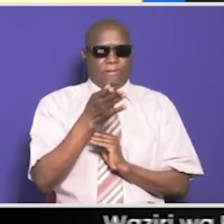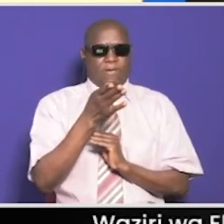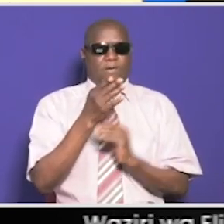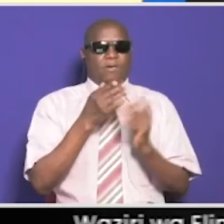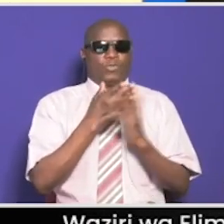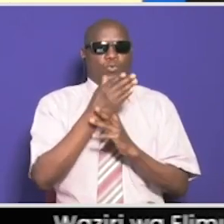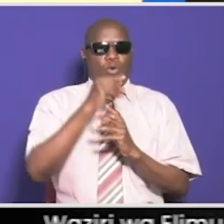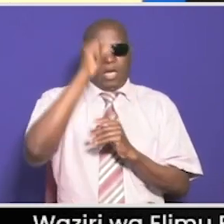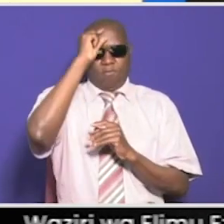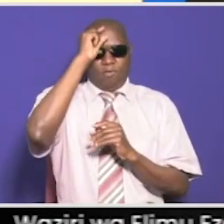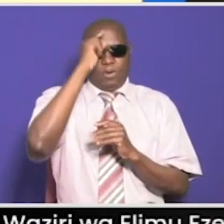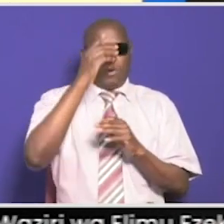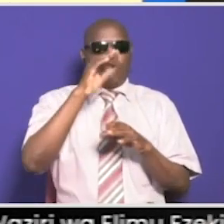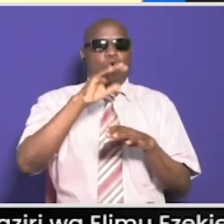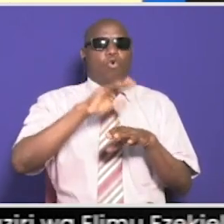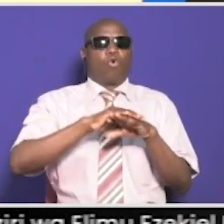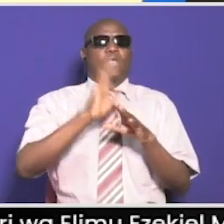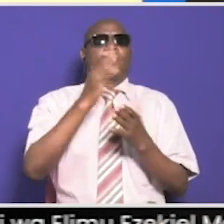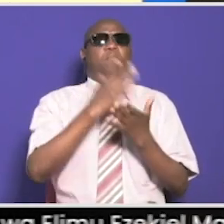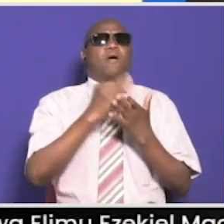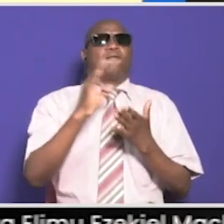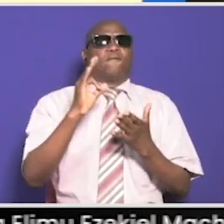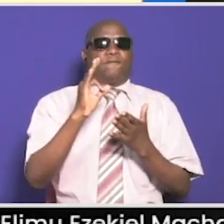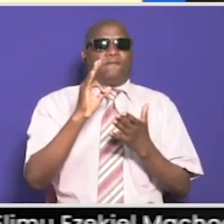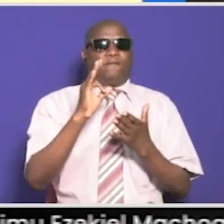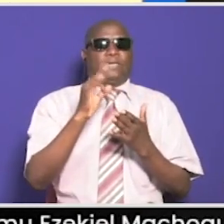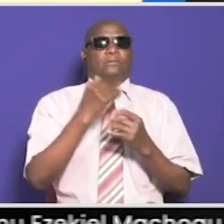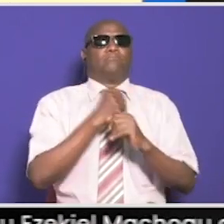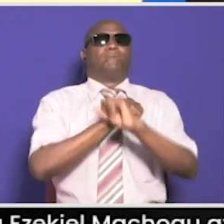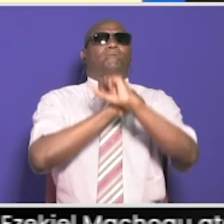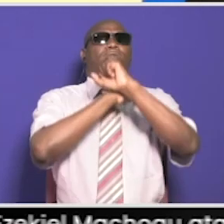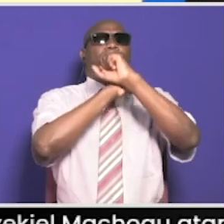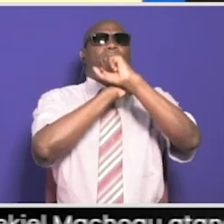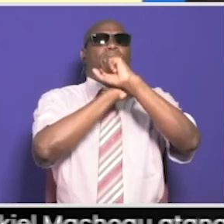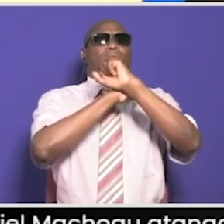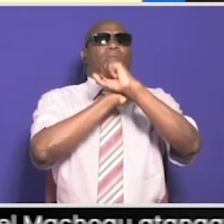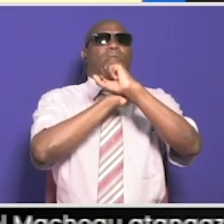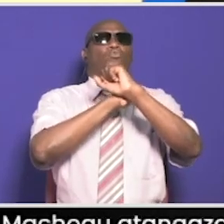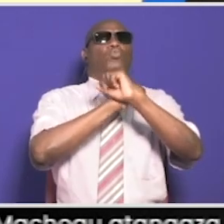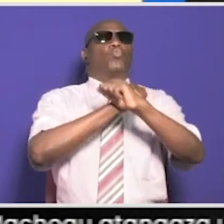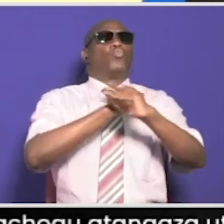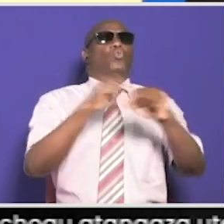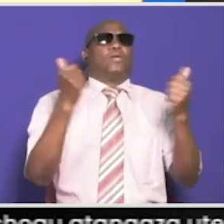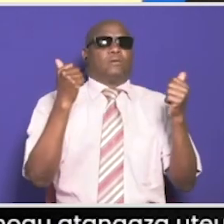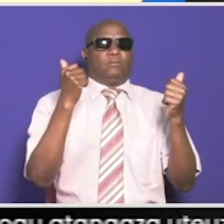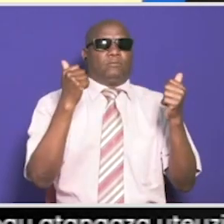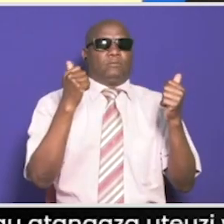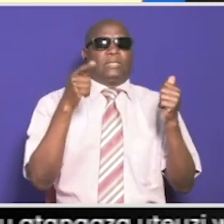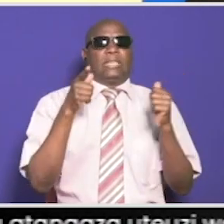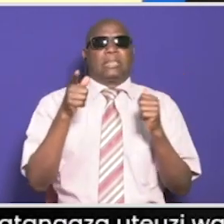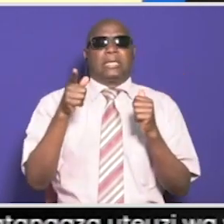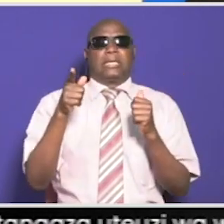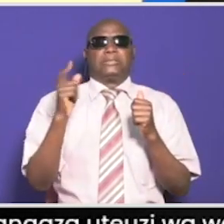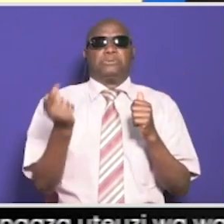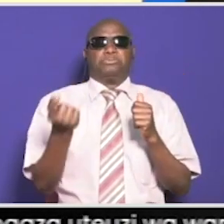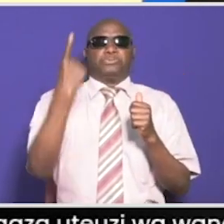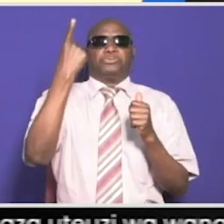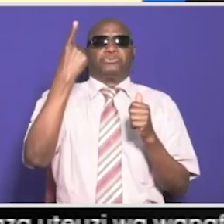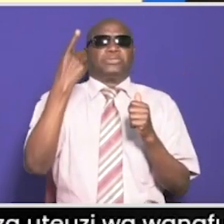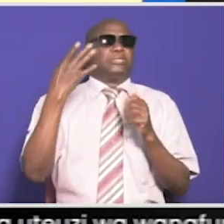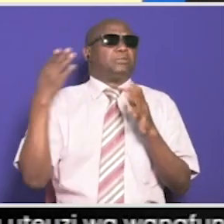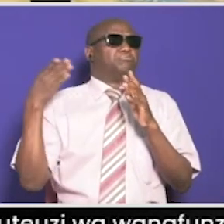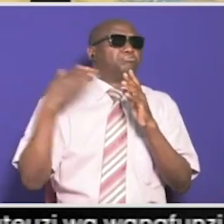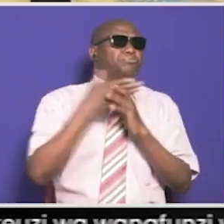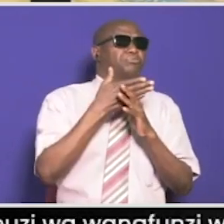their behalf is secure. That incident did not lead to any infringement